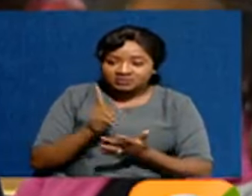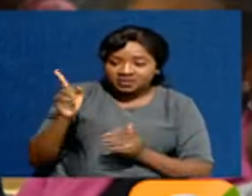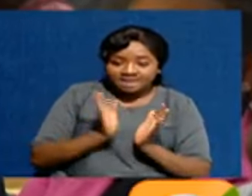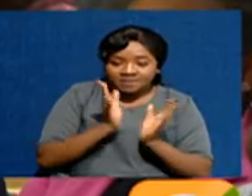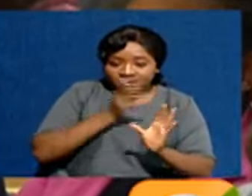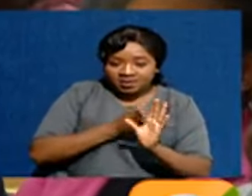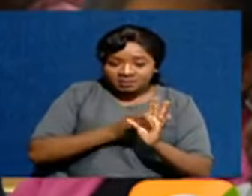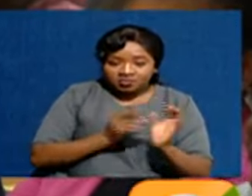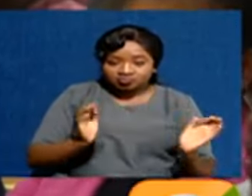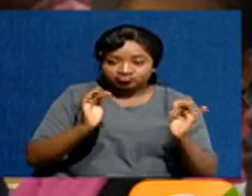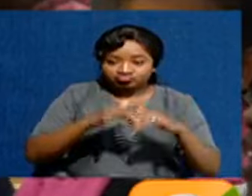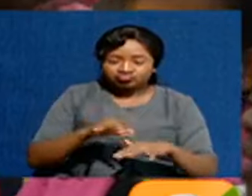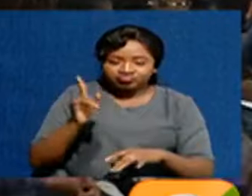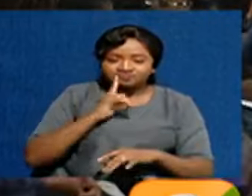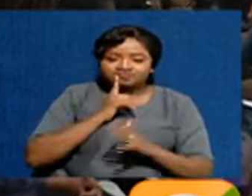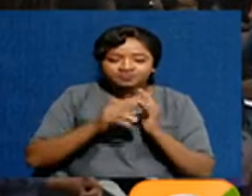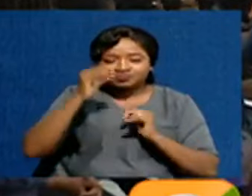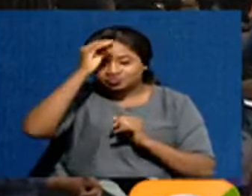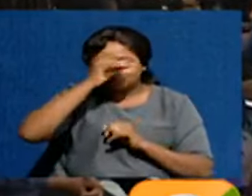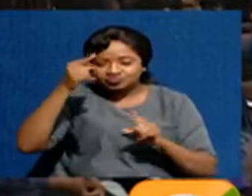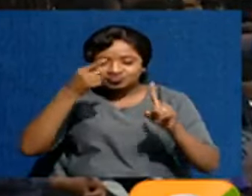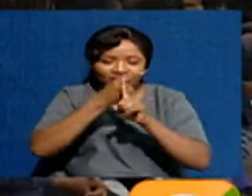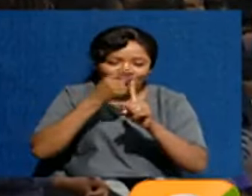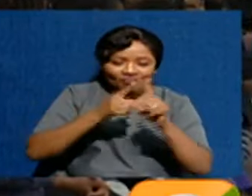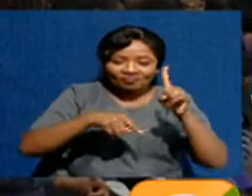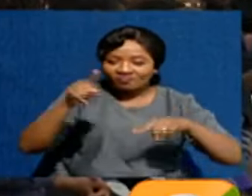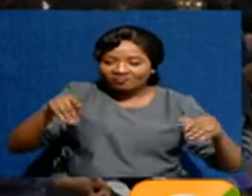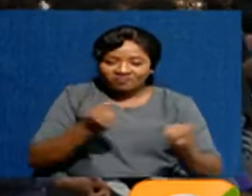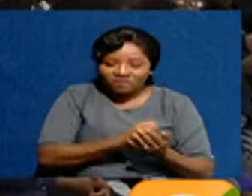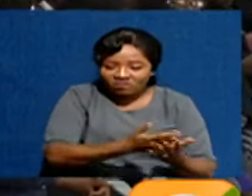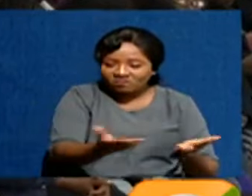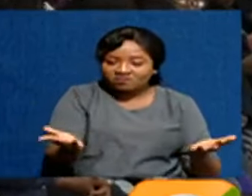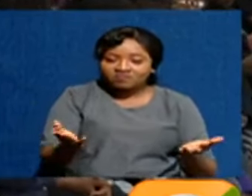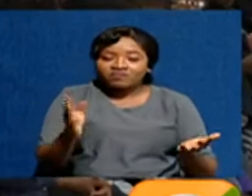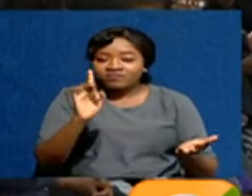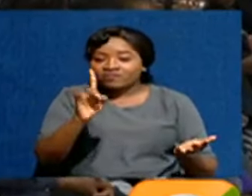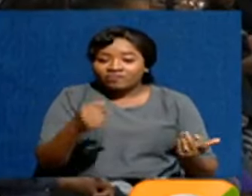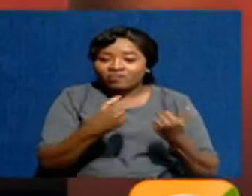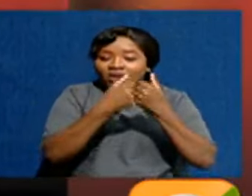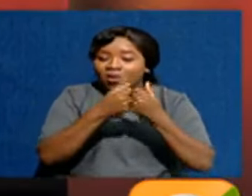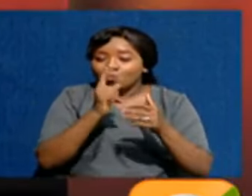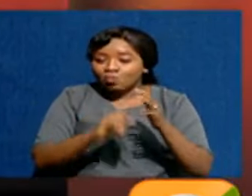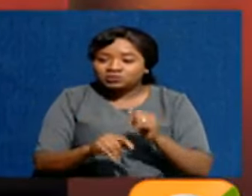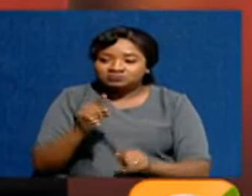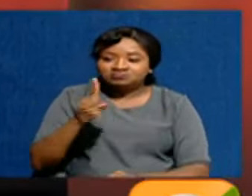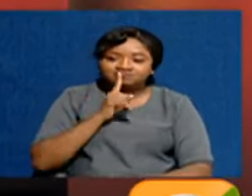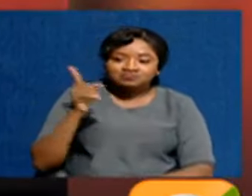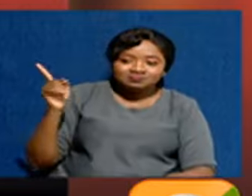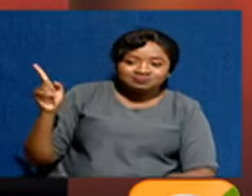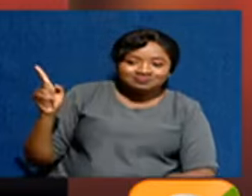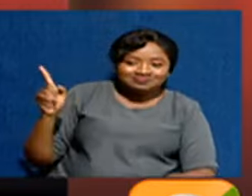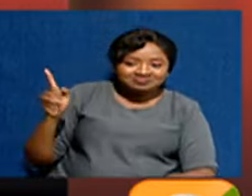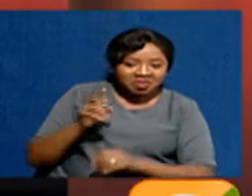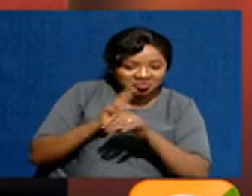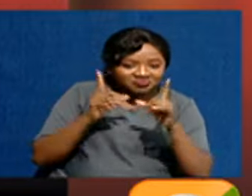the ministry, the difference of opinions and interests were laid bare. The main point of contention being the use of certain graphic